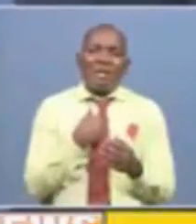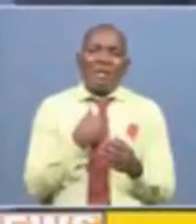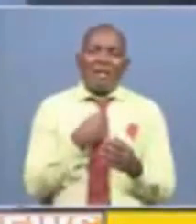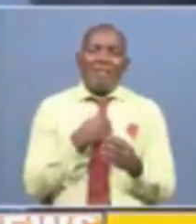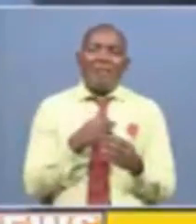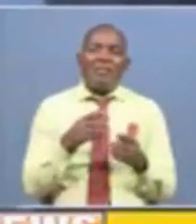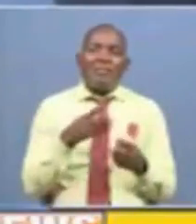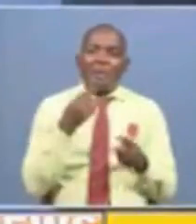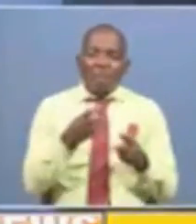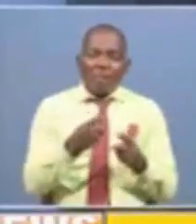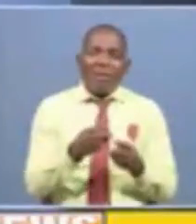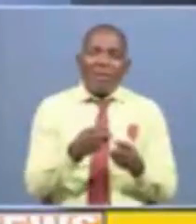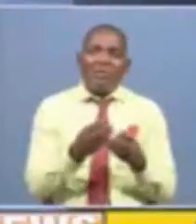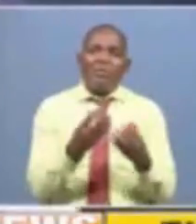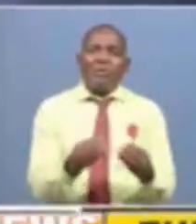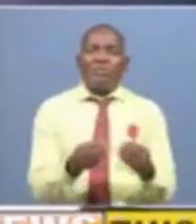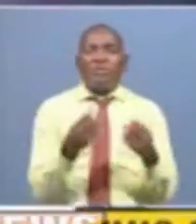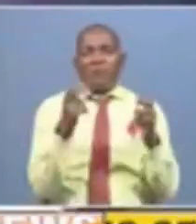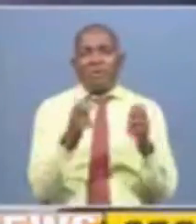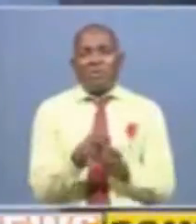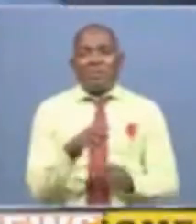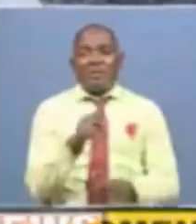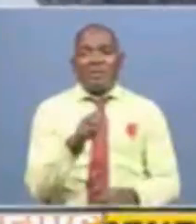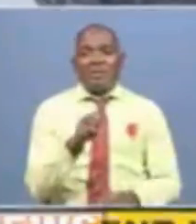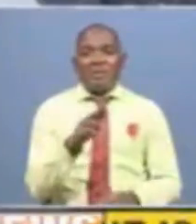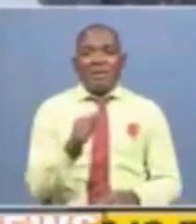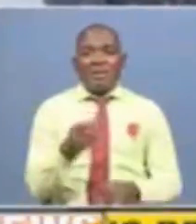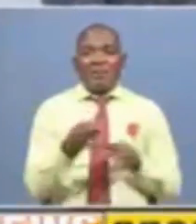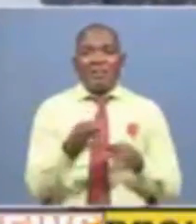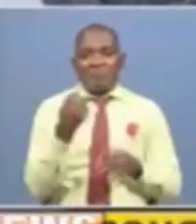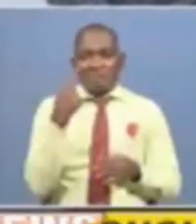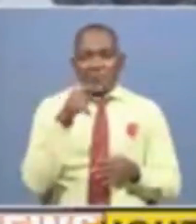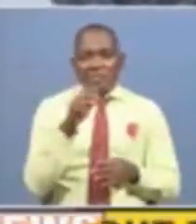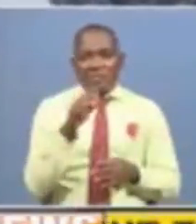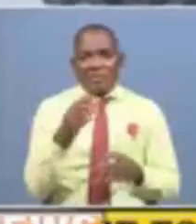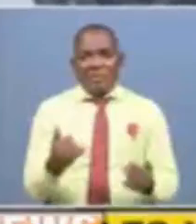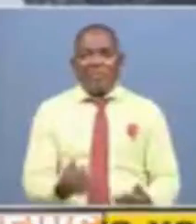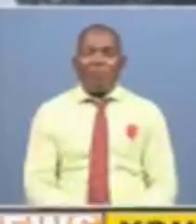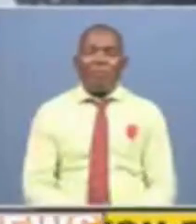approach to curb the trend. Sarah Furi, GBC News, Accra.